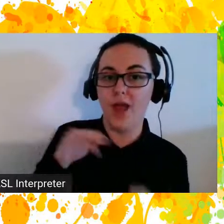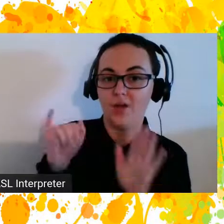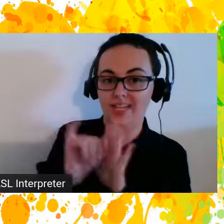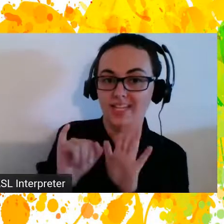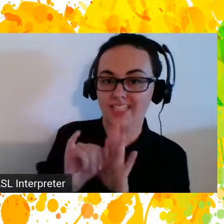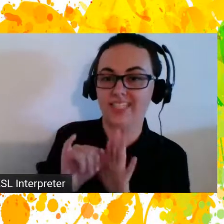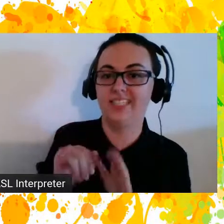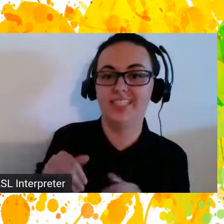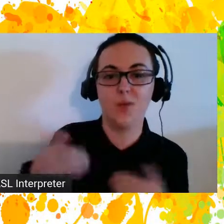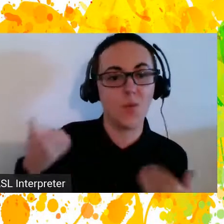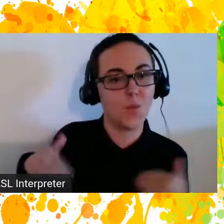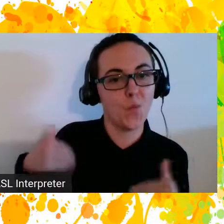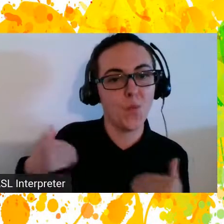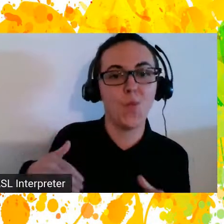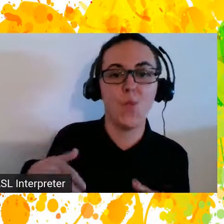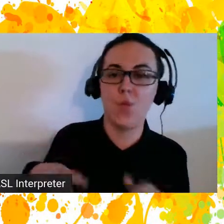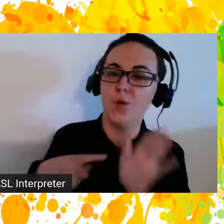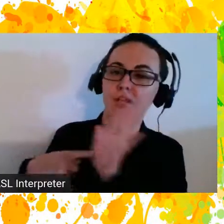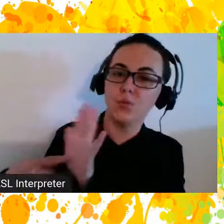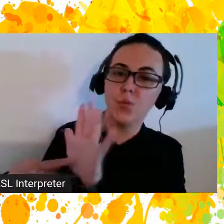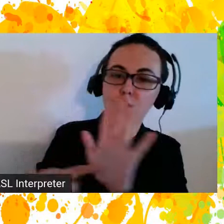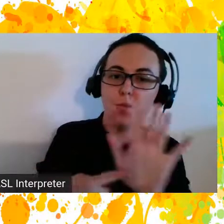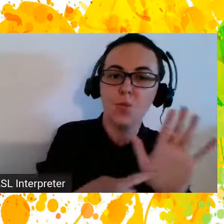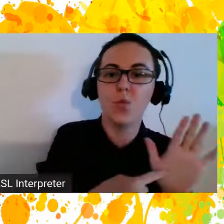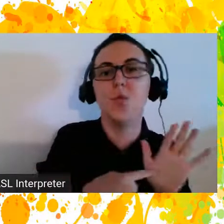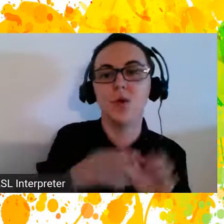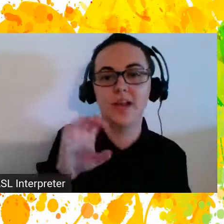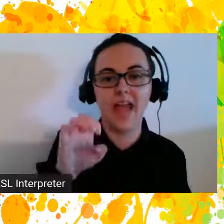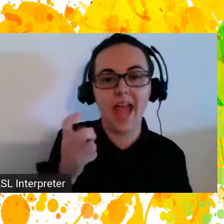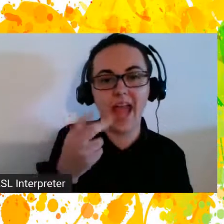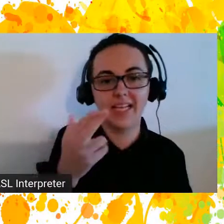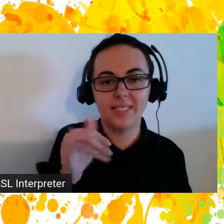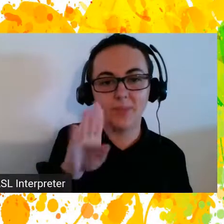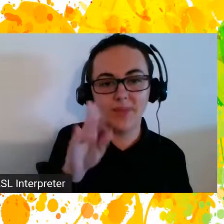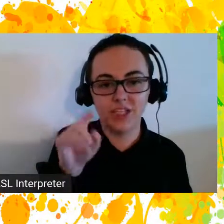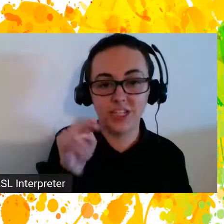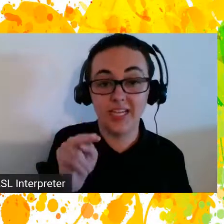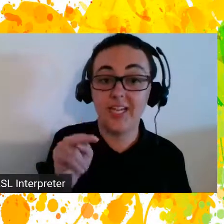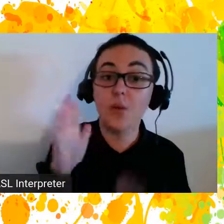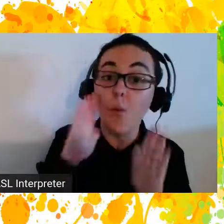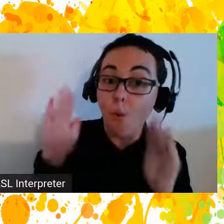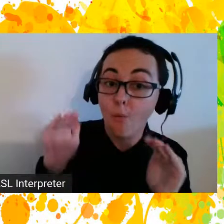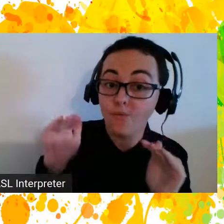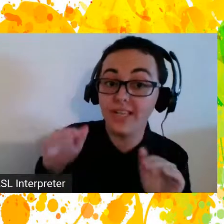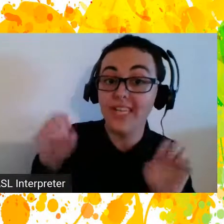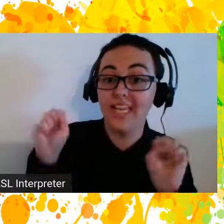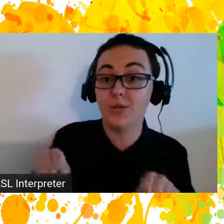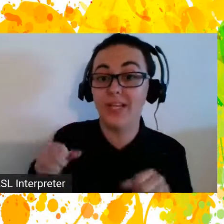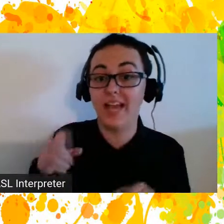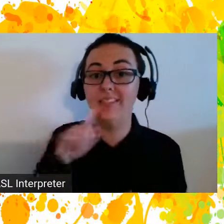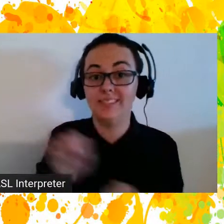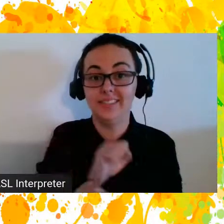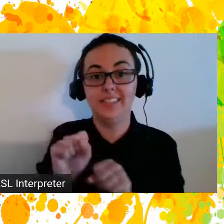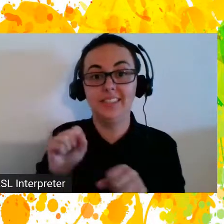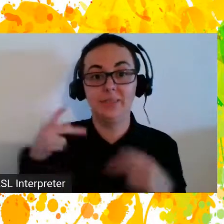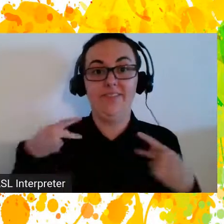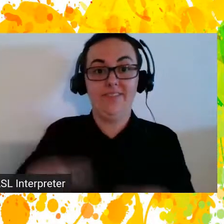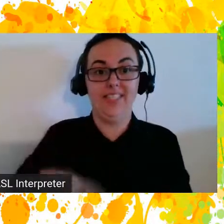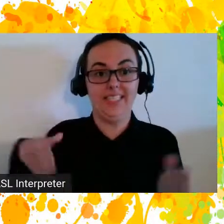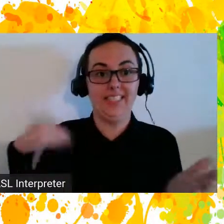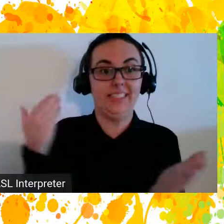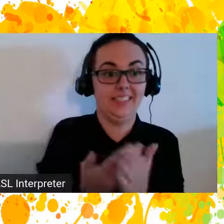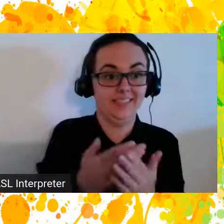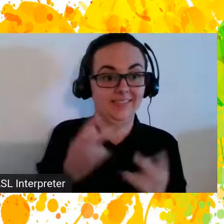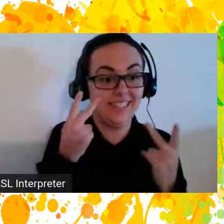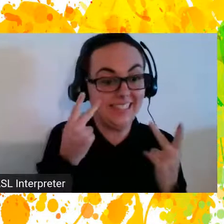exhibition that hopefully when we're able to go to the museum again, we'll be able to see these actual works